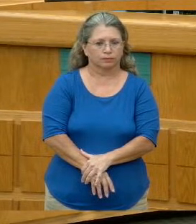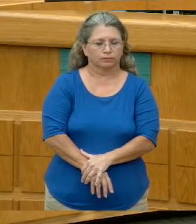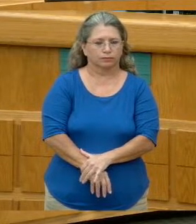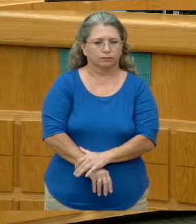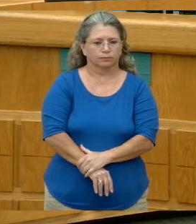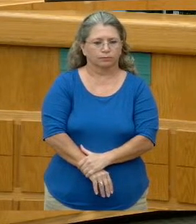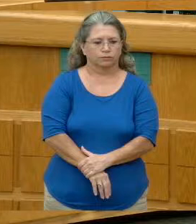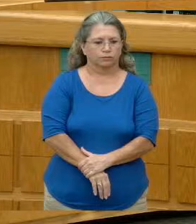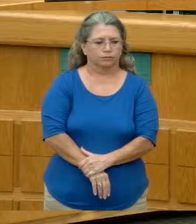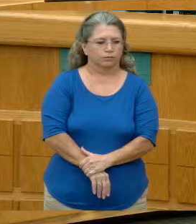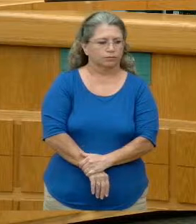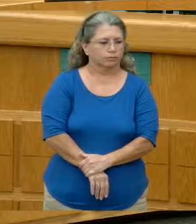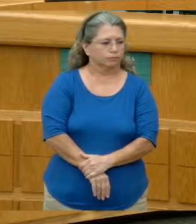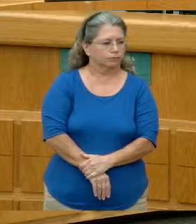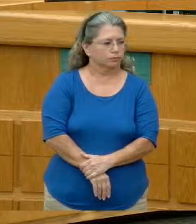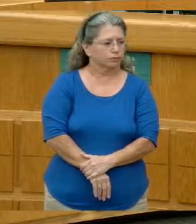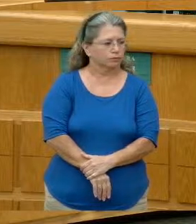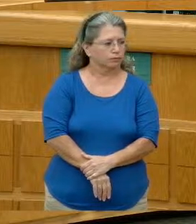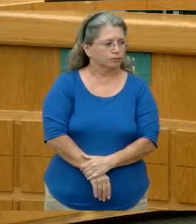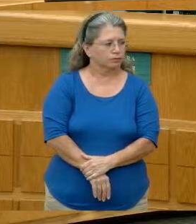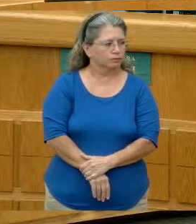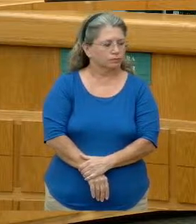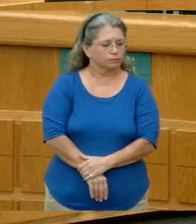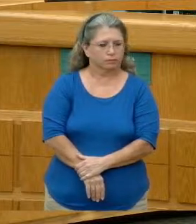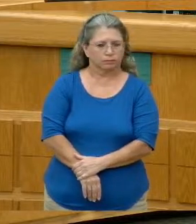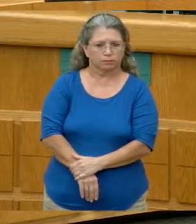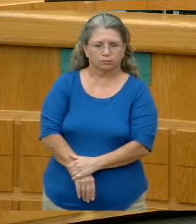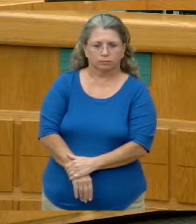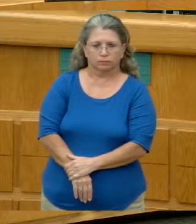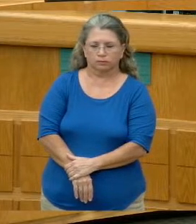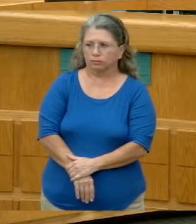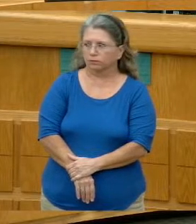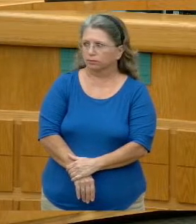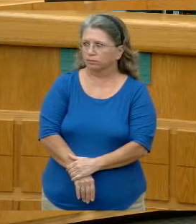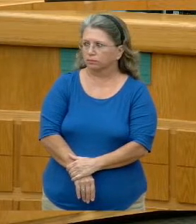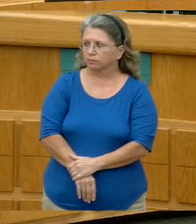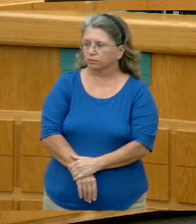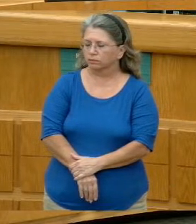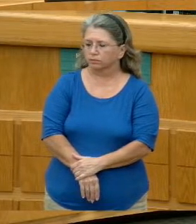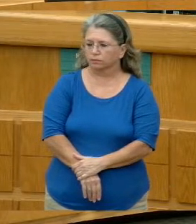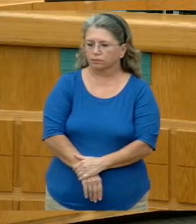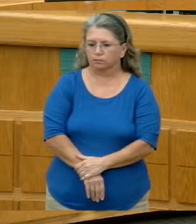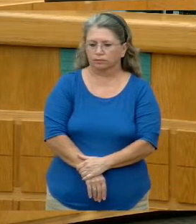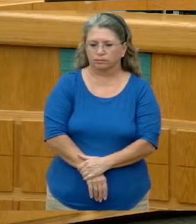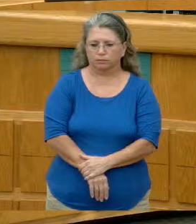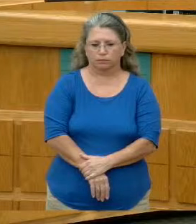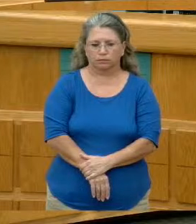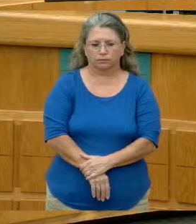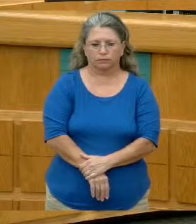ya que es importante que evitemos la propagación, especialmente al ver estas cifras tan altas en los bebés.